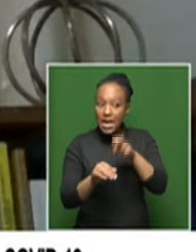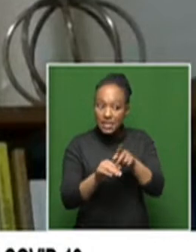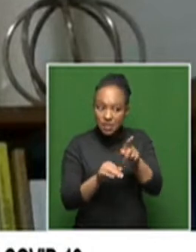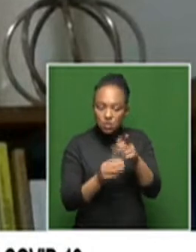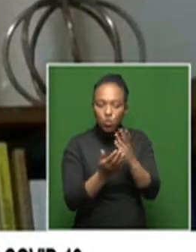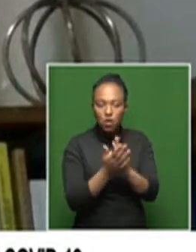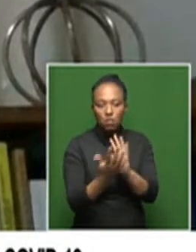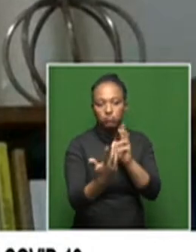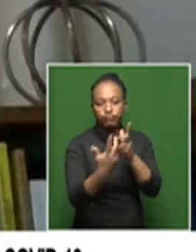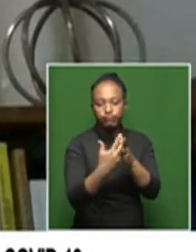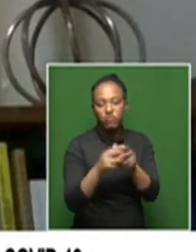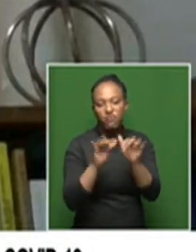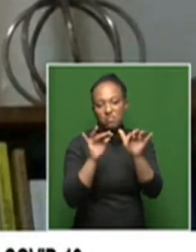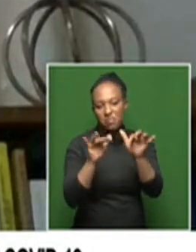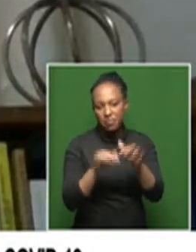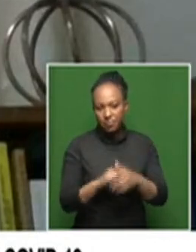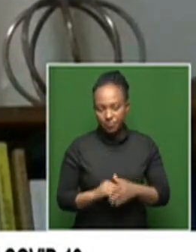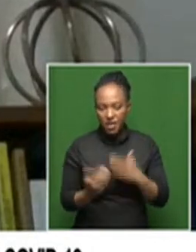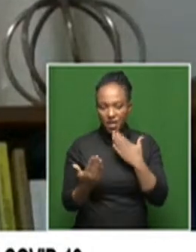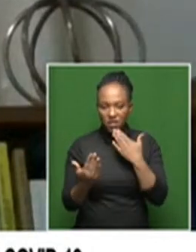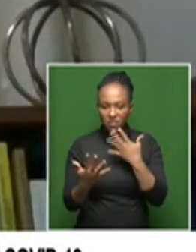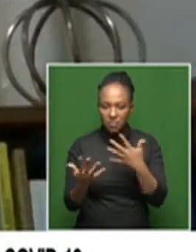people. Thank you very much.